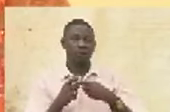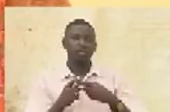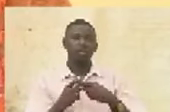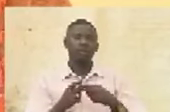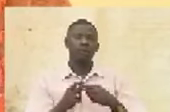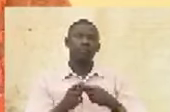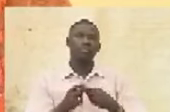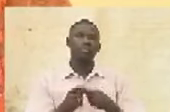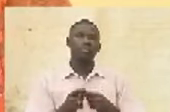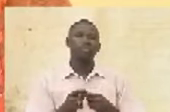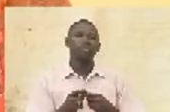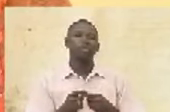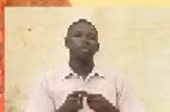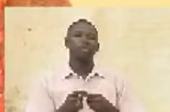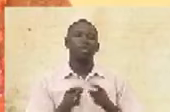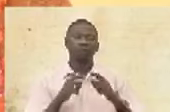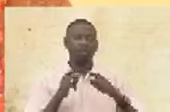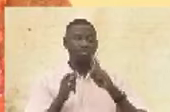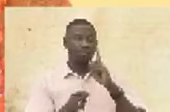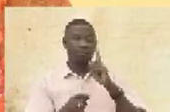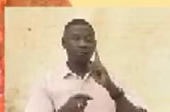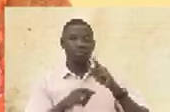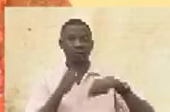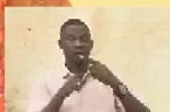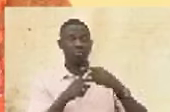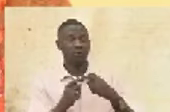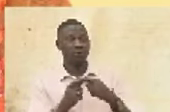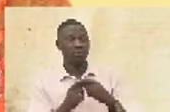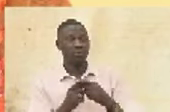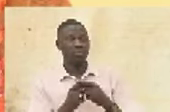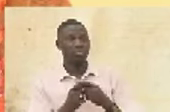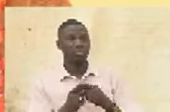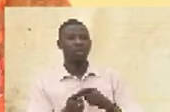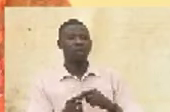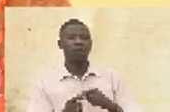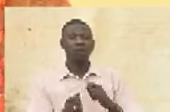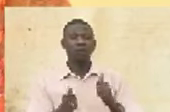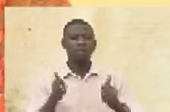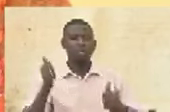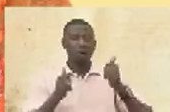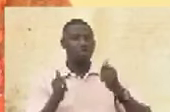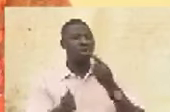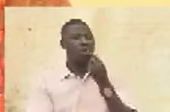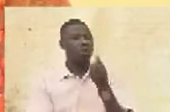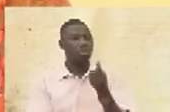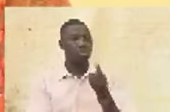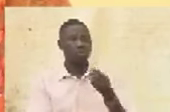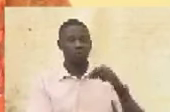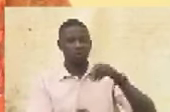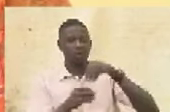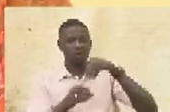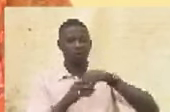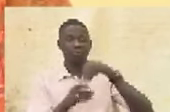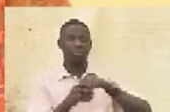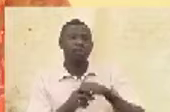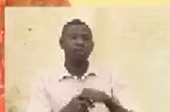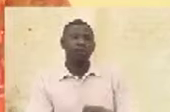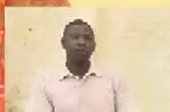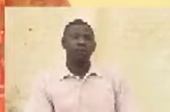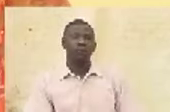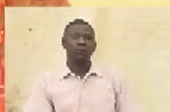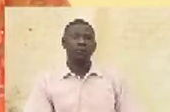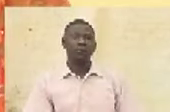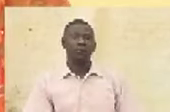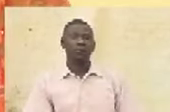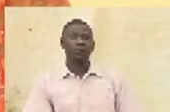salt. Following when you sujira ning ko boti nyinda ko la kubuka ko nyi sodi. Where you paid